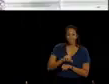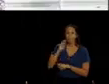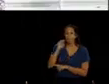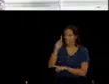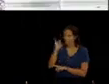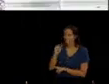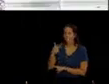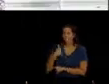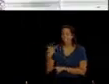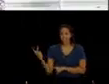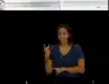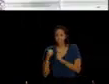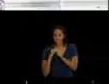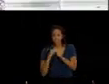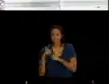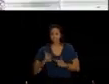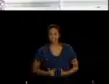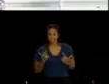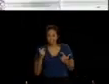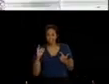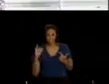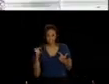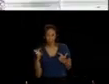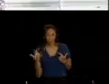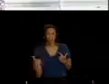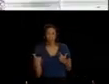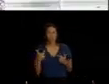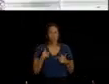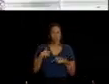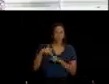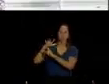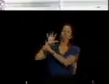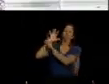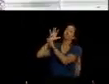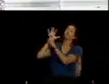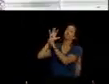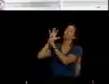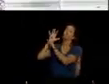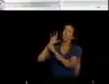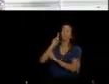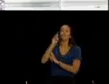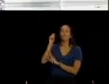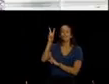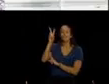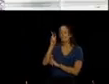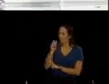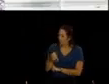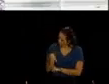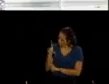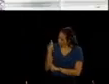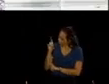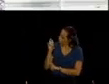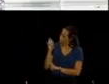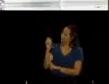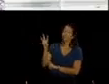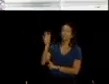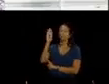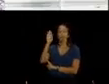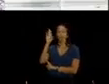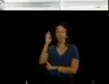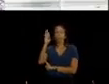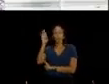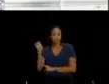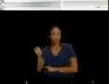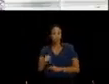Now, I told you earlier, I am a super fan of Mandy's and Drew Barrymore and Paramore. I actually call them